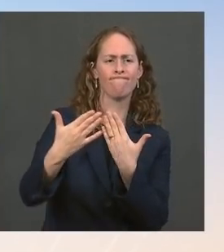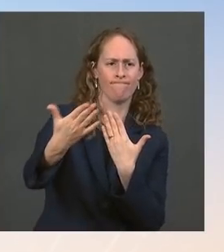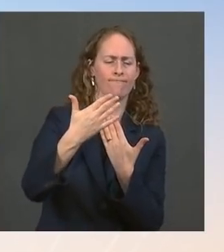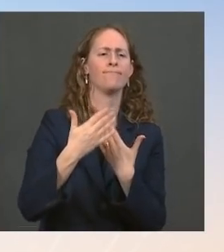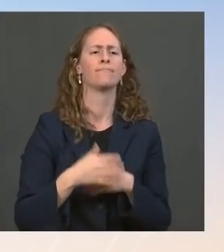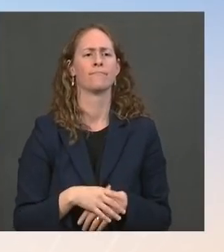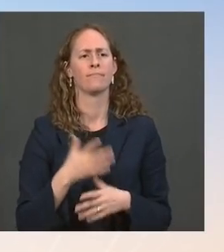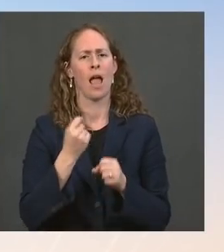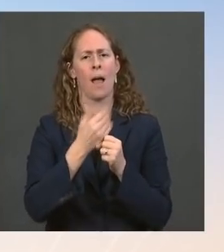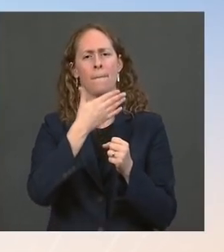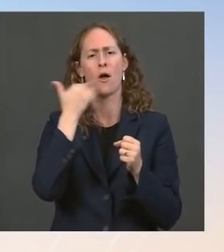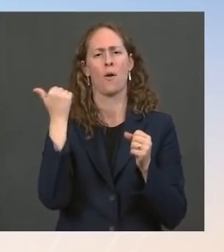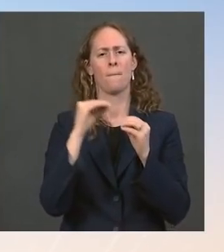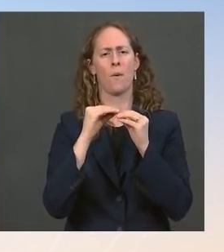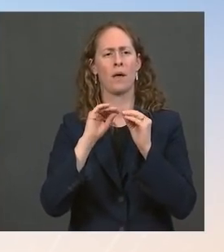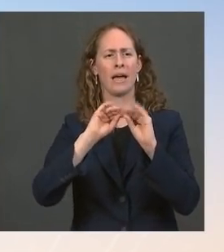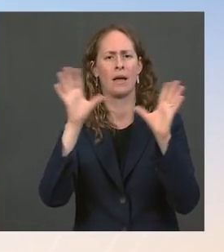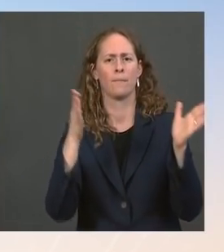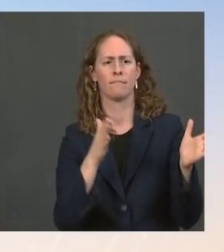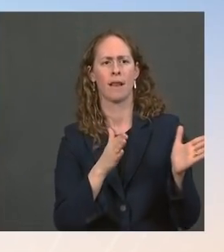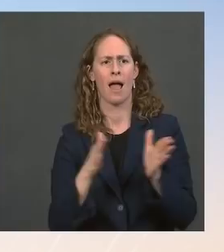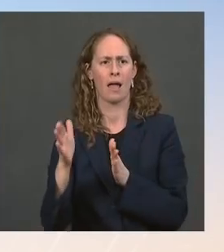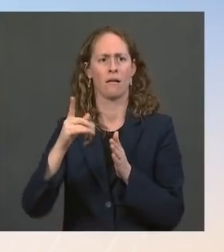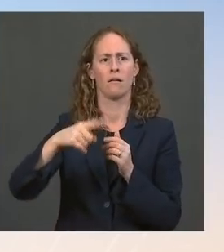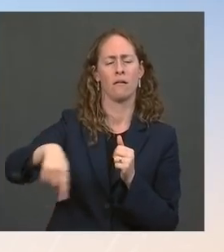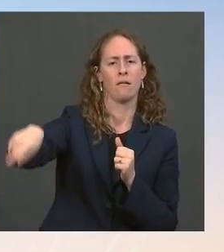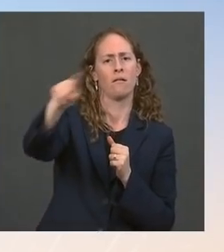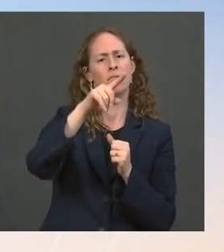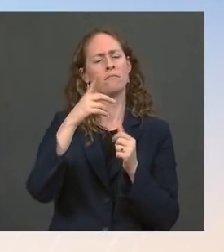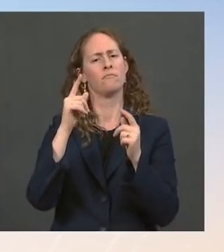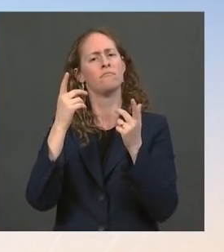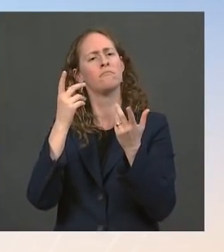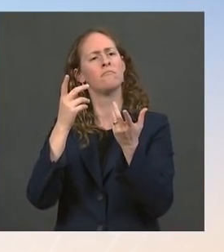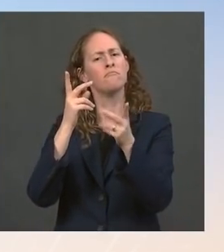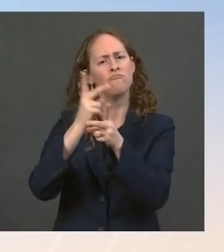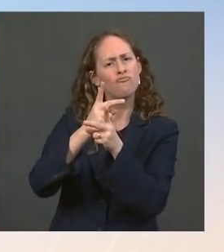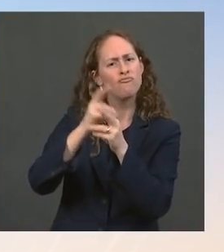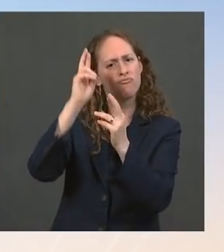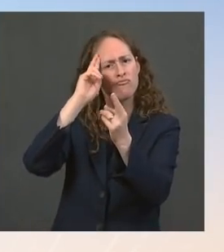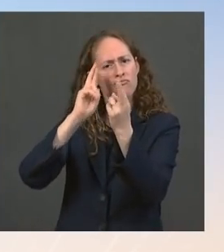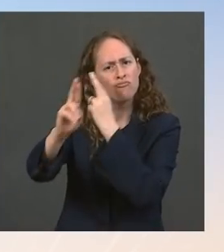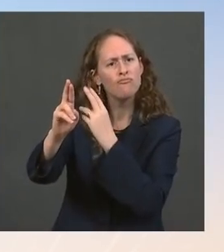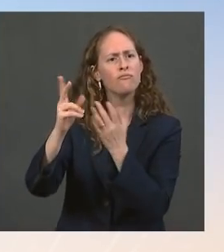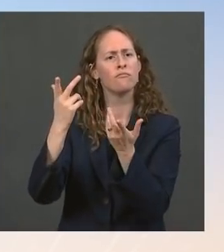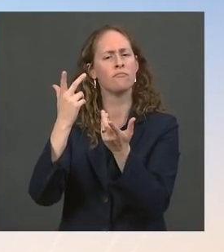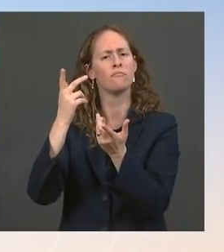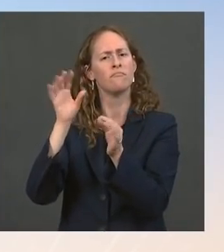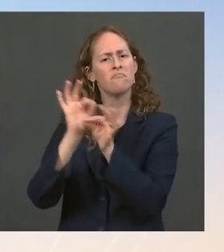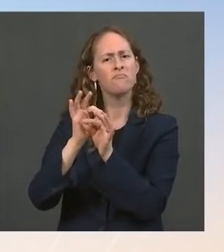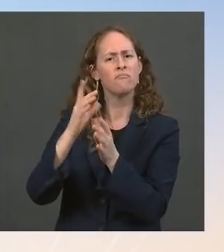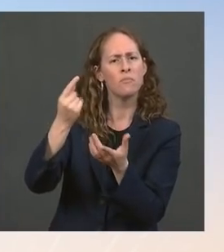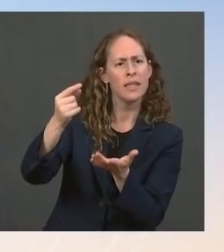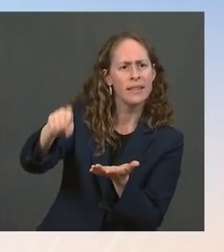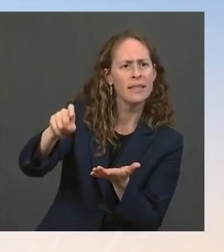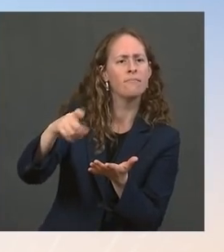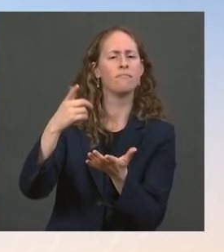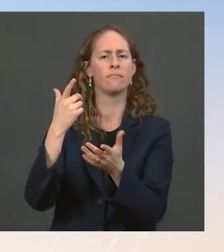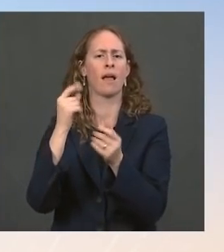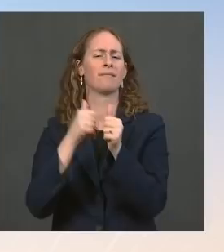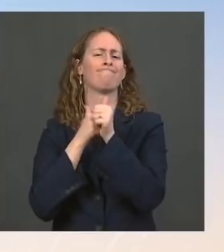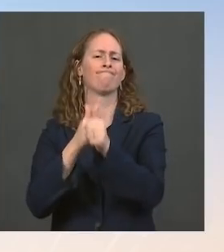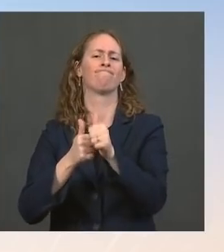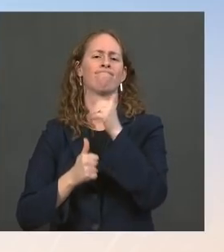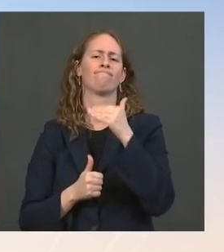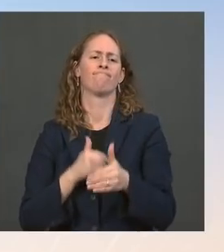and humane process, to ensure that people who are there are treated with dignity, that they're going through a process of being considered